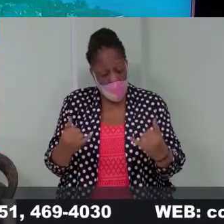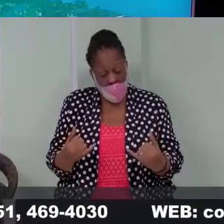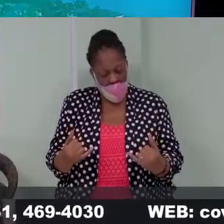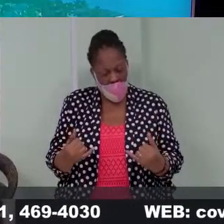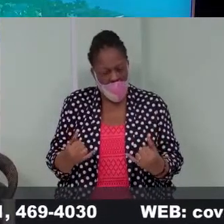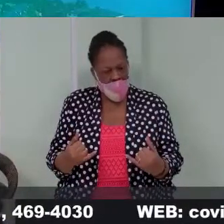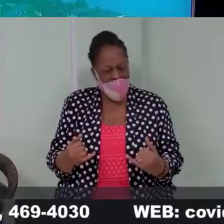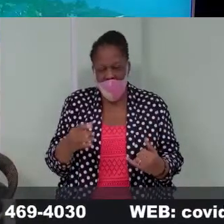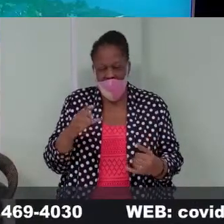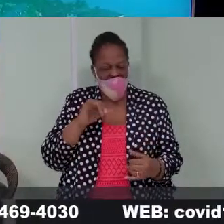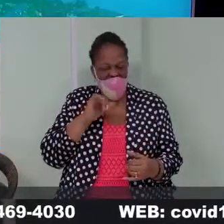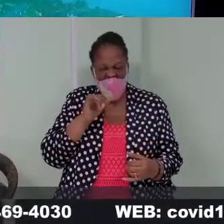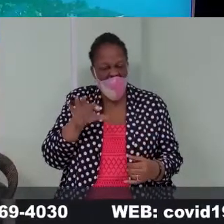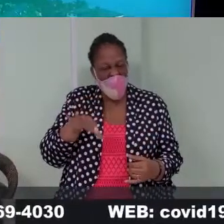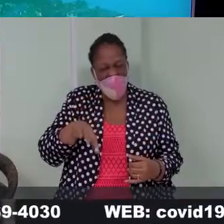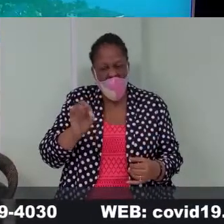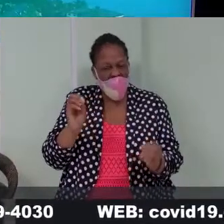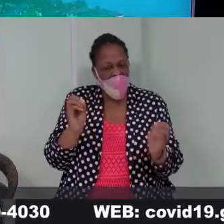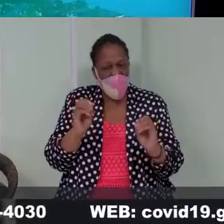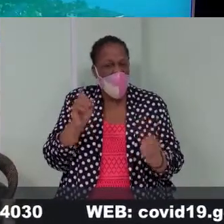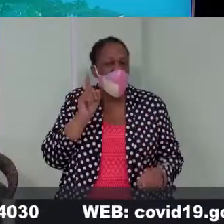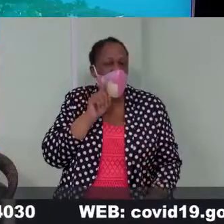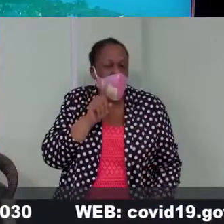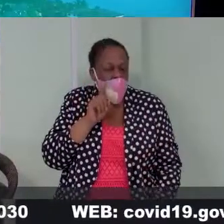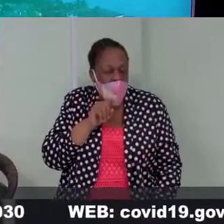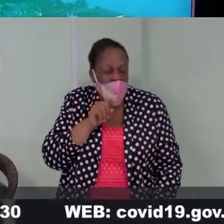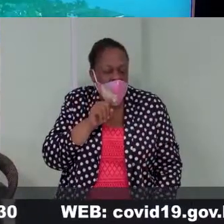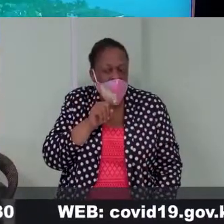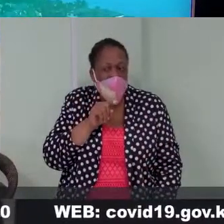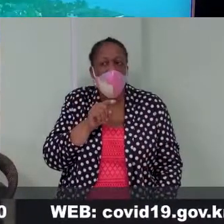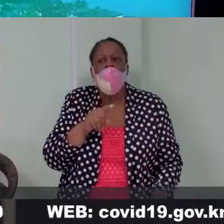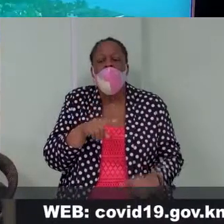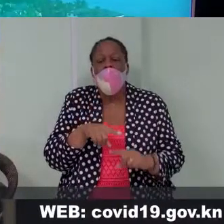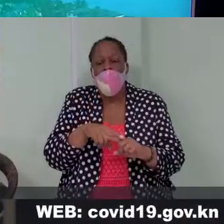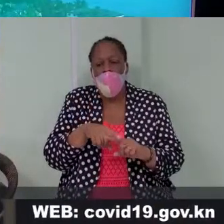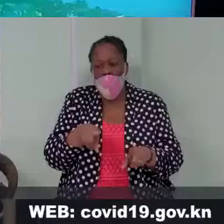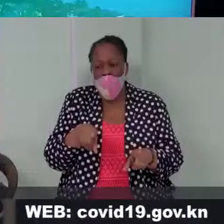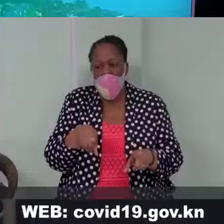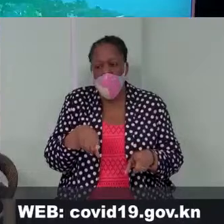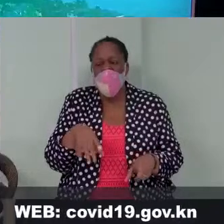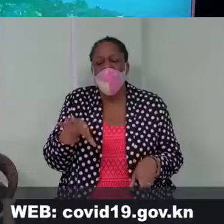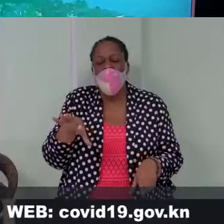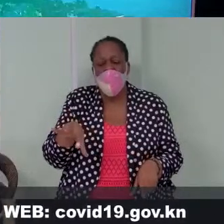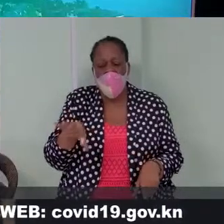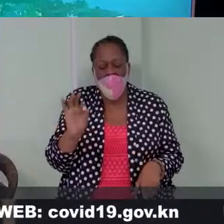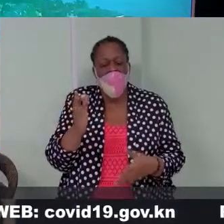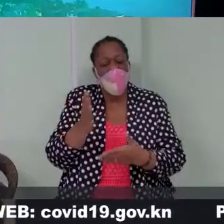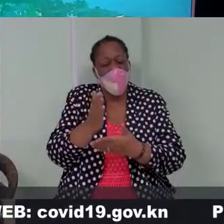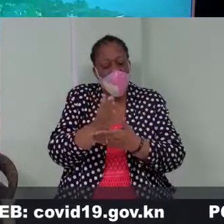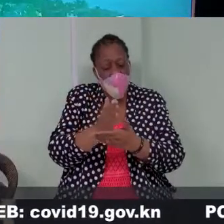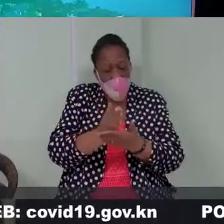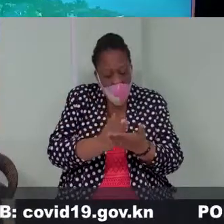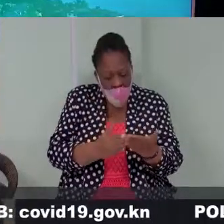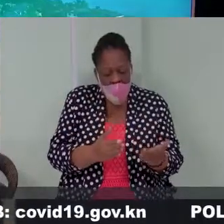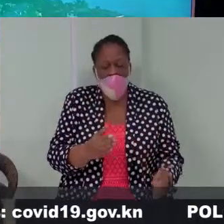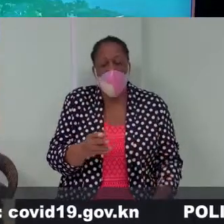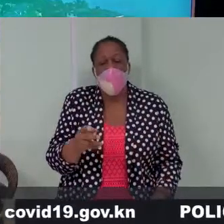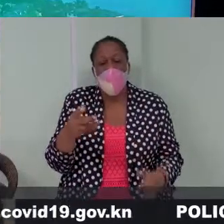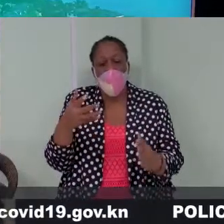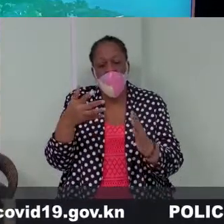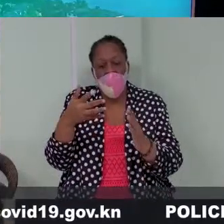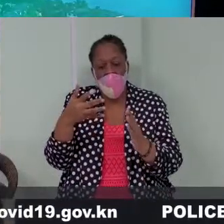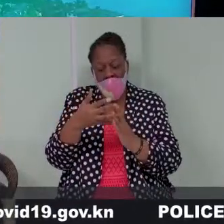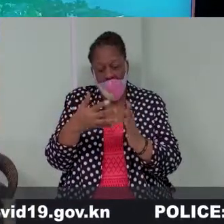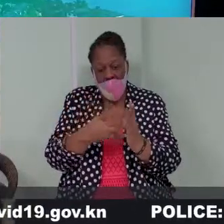fake results. What we've come across is the fact that there are a number of assays or